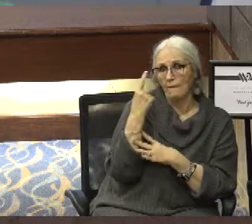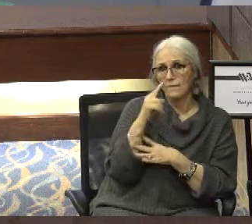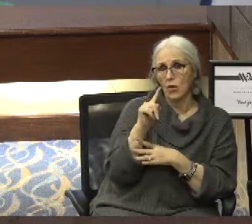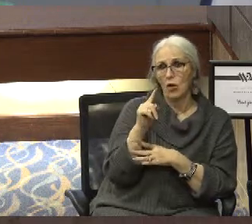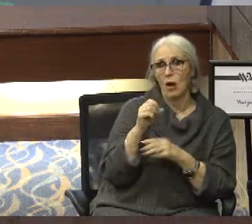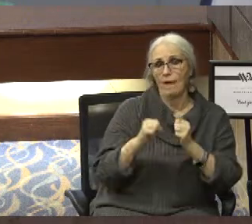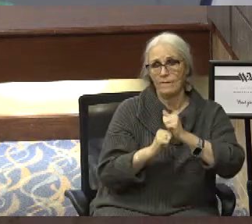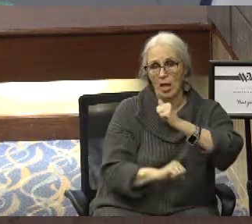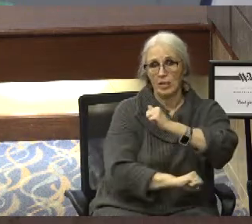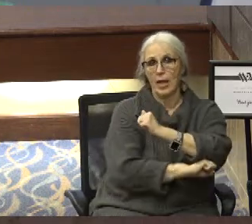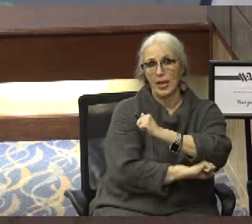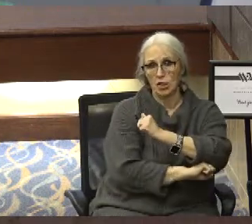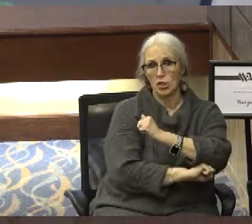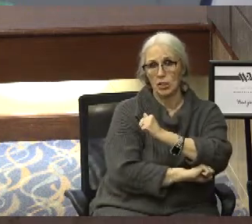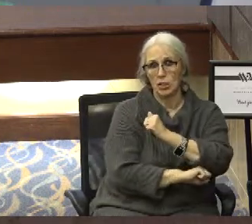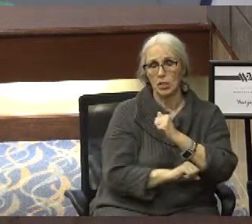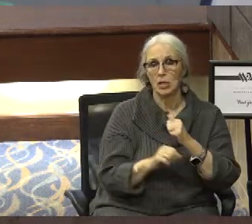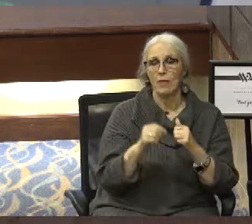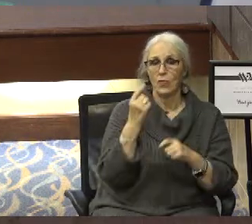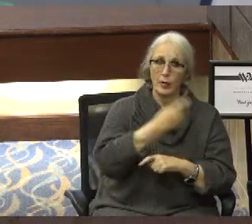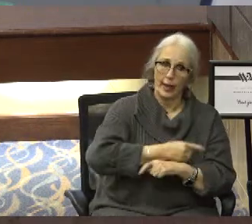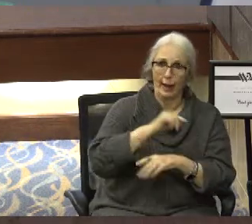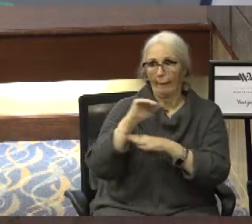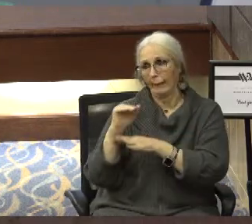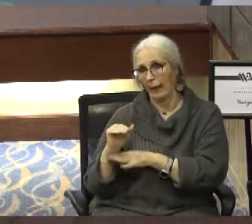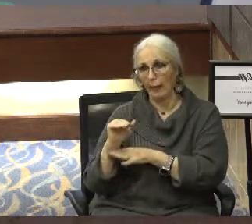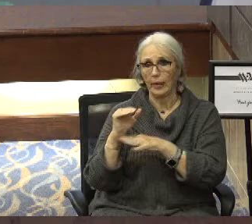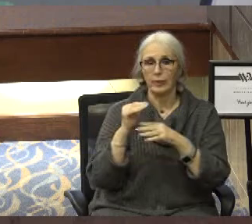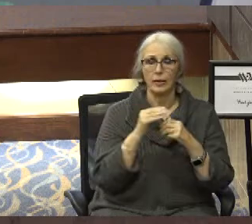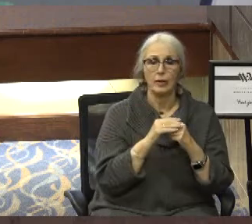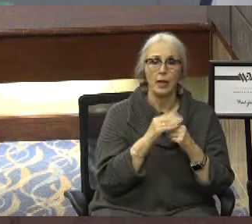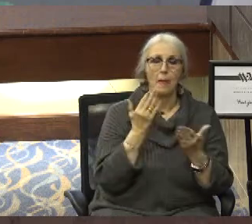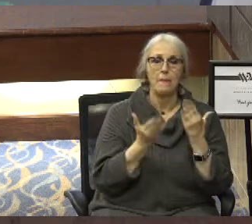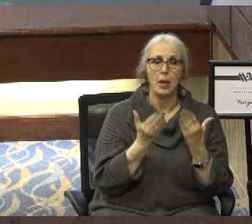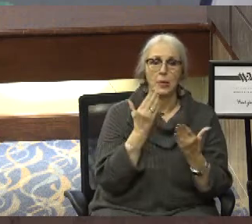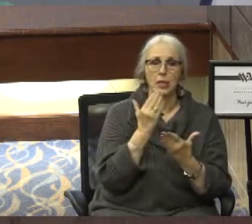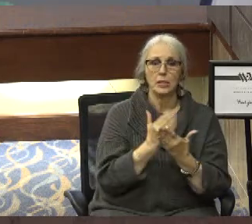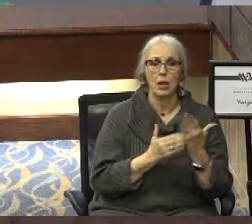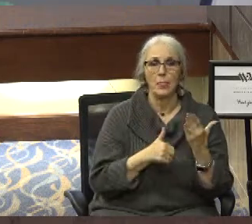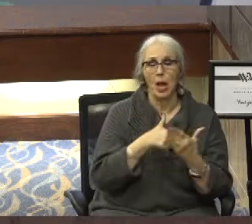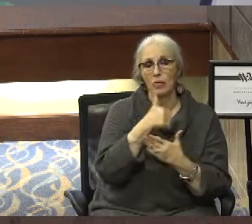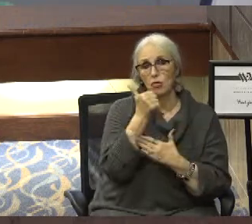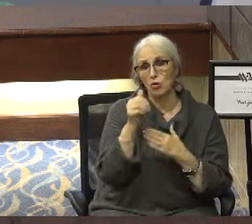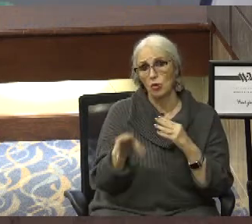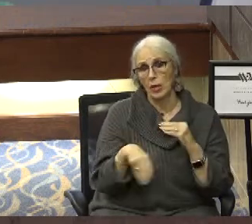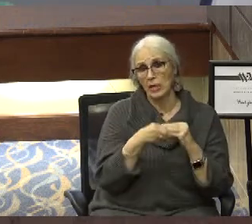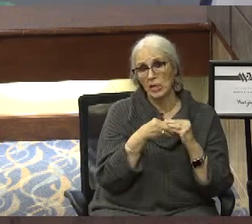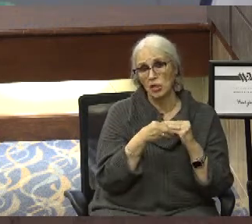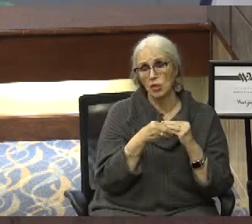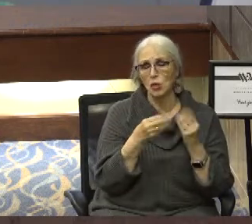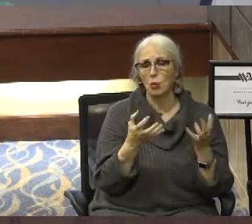foundation for your discussion today and tonight. There may be some additional element you want to add,